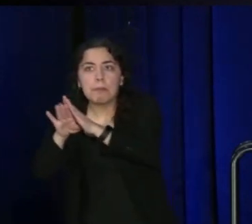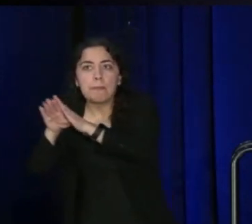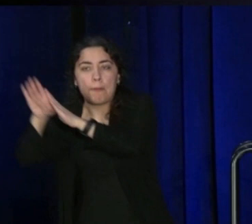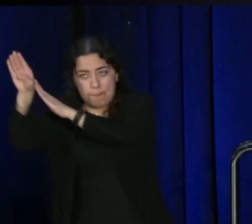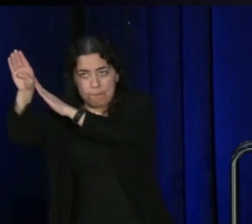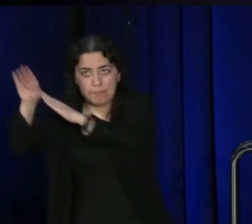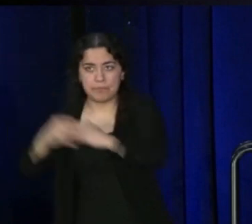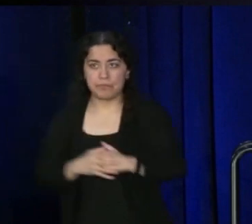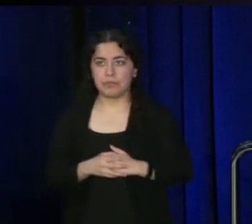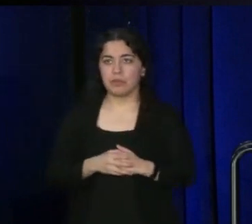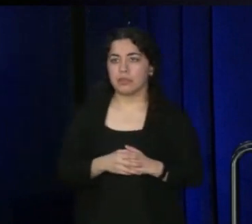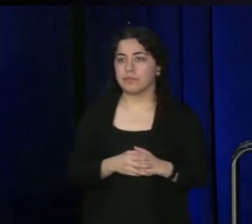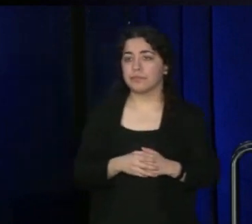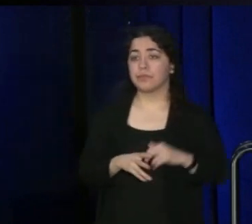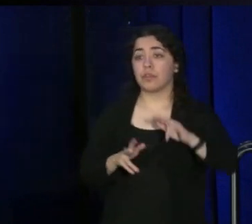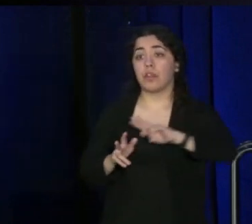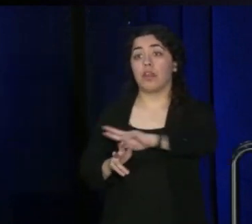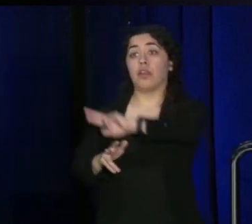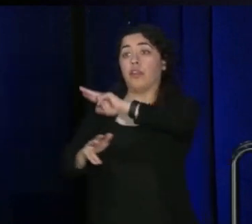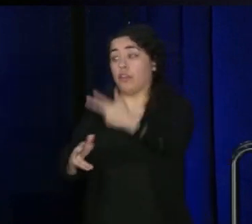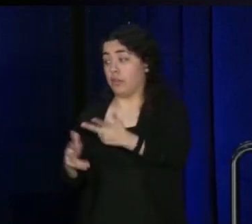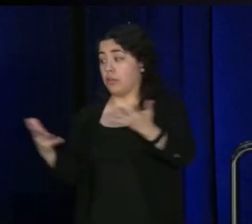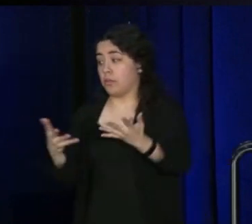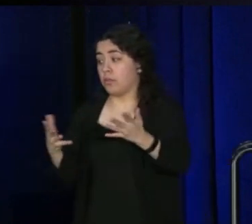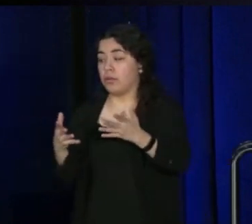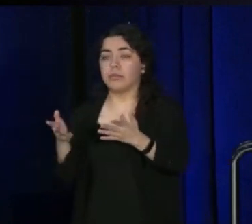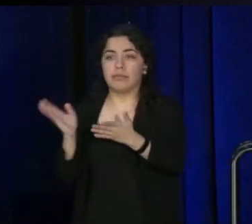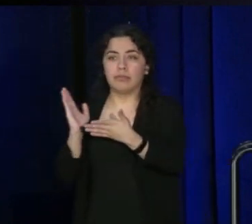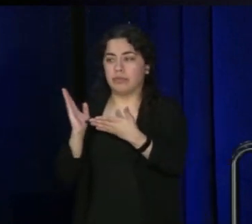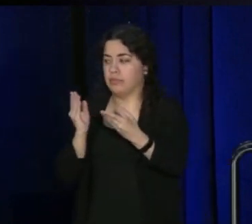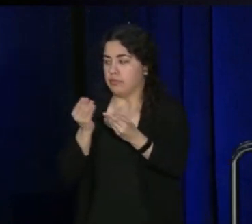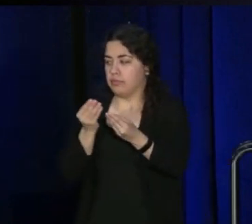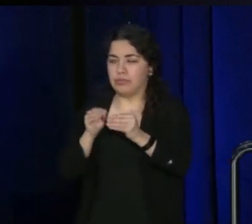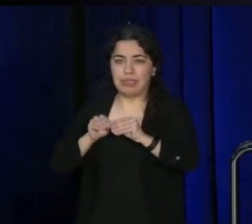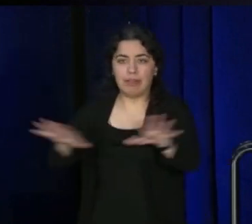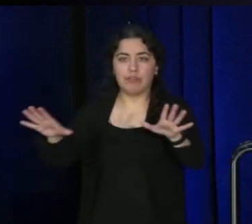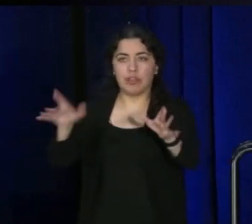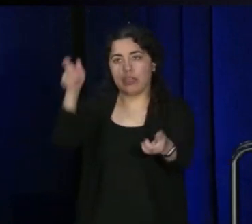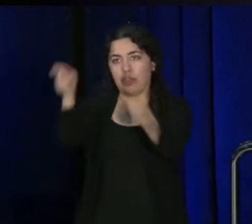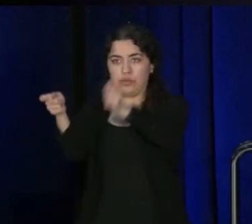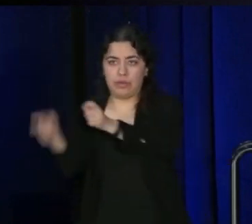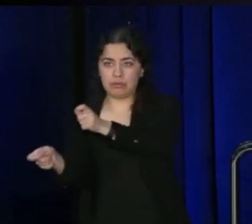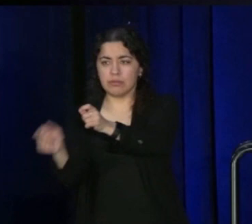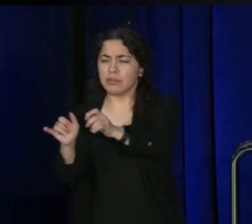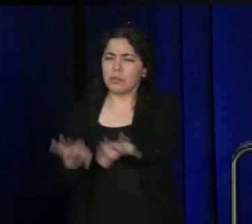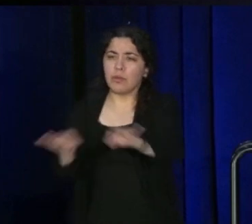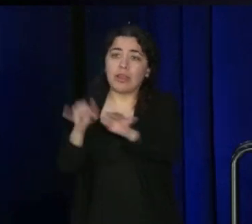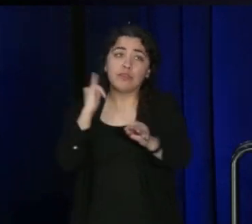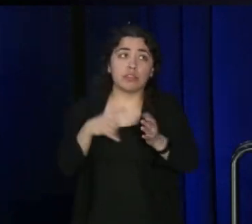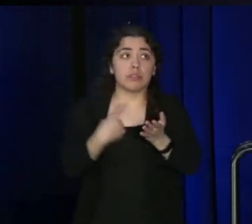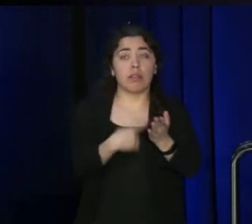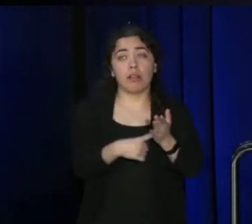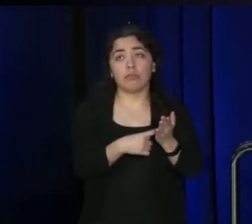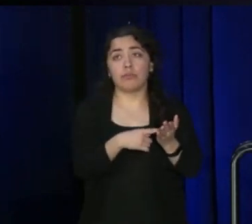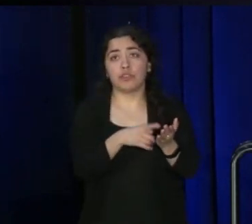The third one is about delivering and iterating. Obviously it's an important one because if you just talk, or you build a